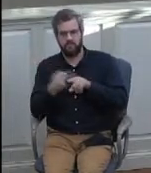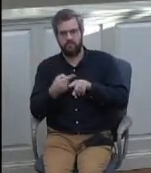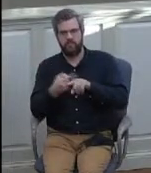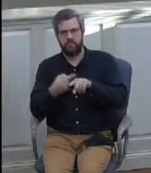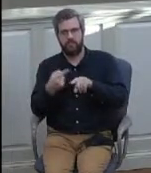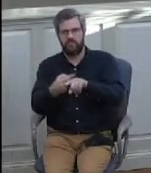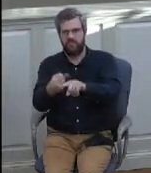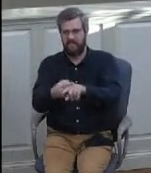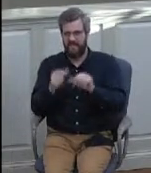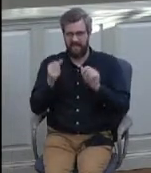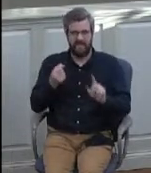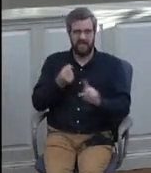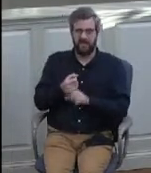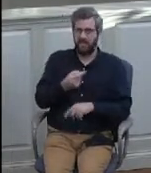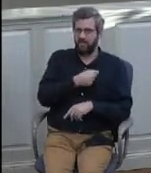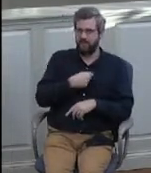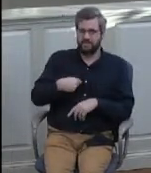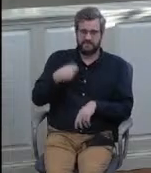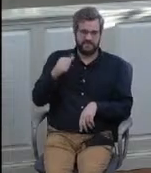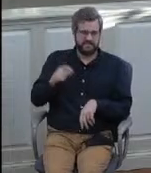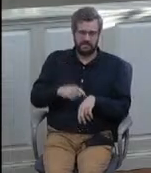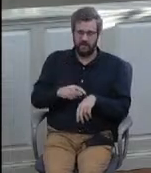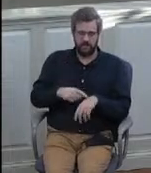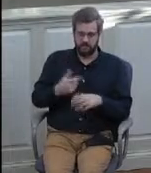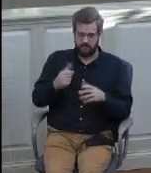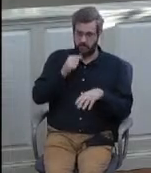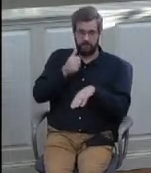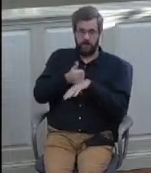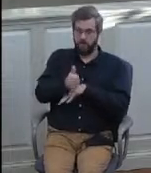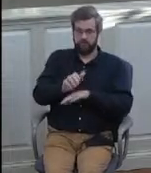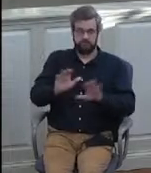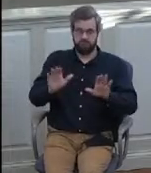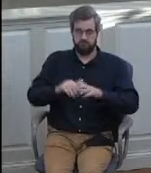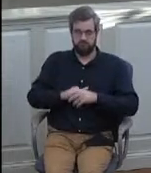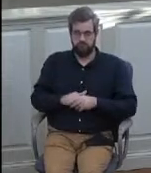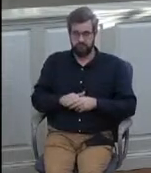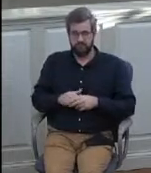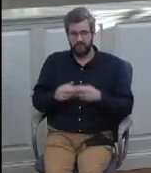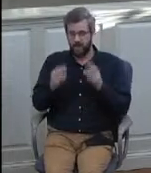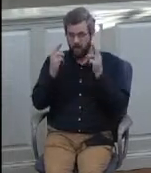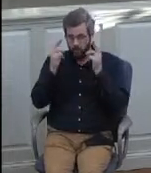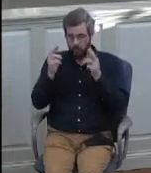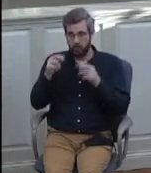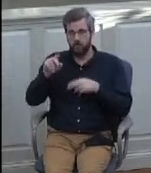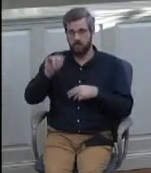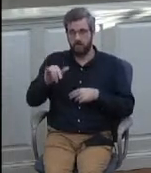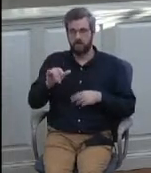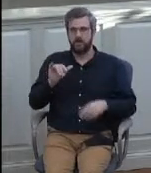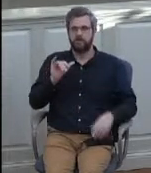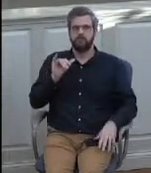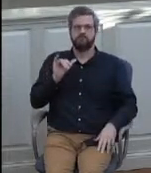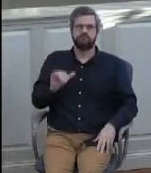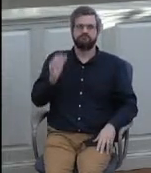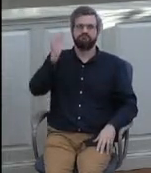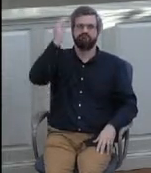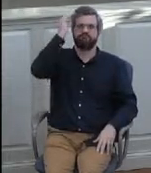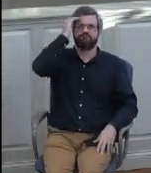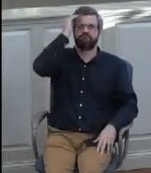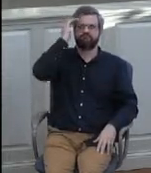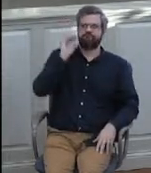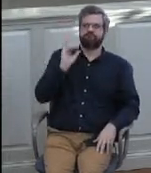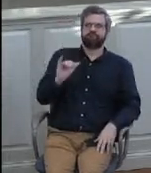that can strike any of us at any time. I'm not saying that. But I hope in Kentucky it gives us an awareness and an awakening